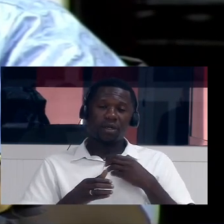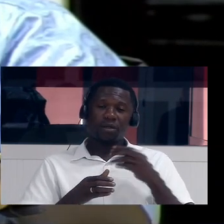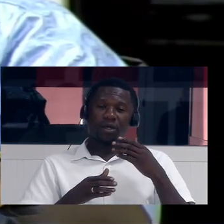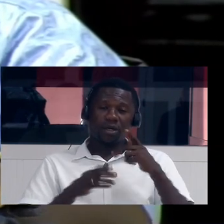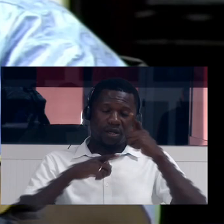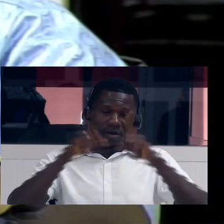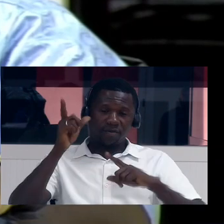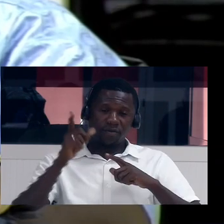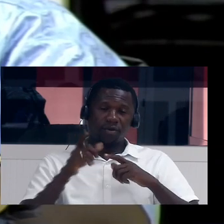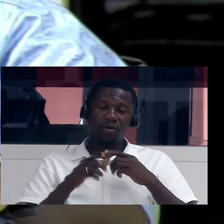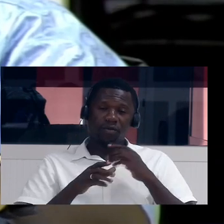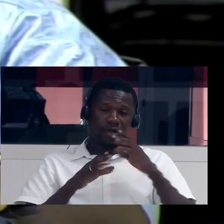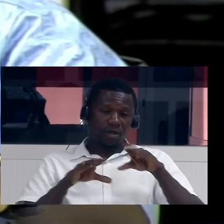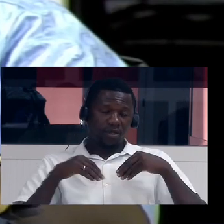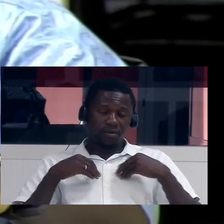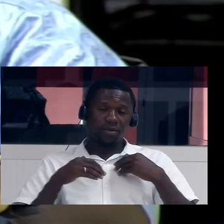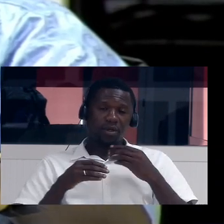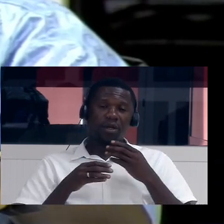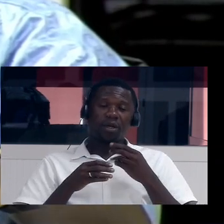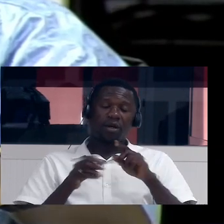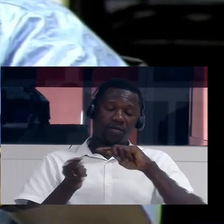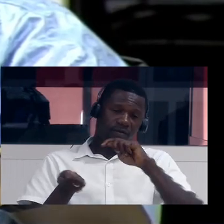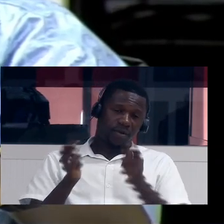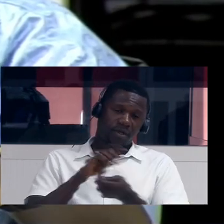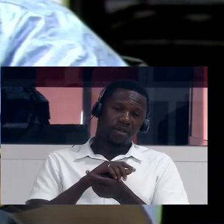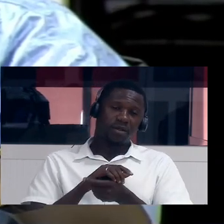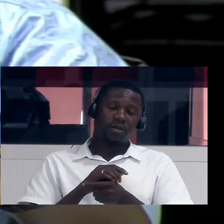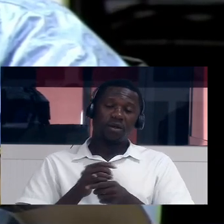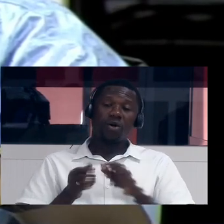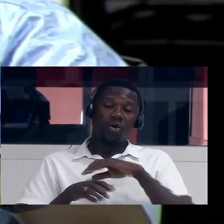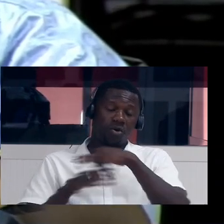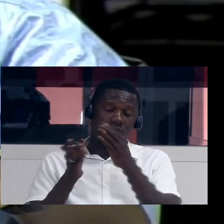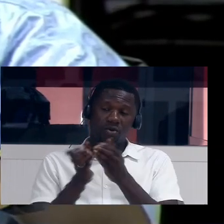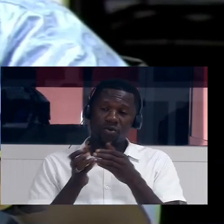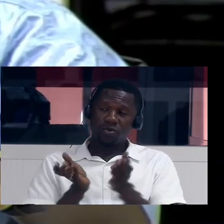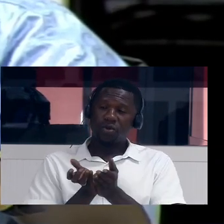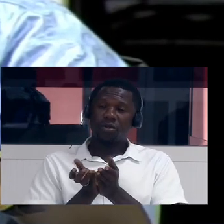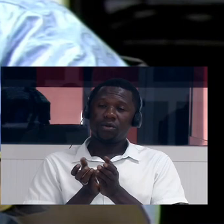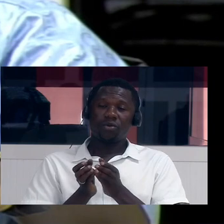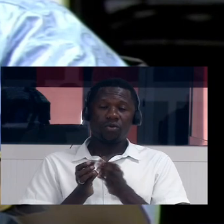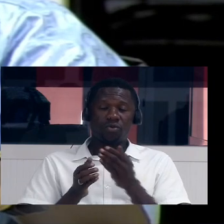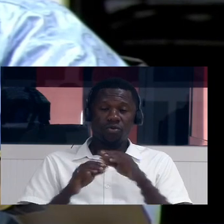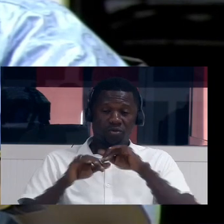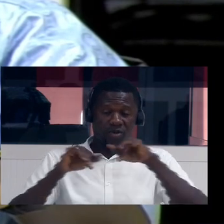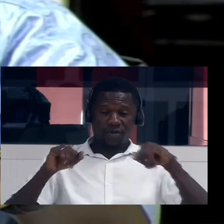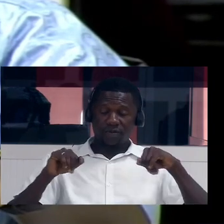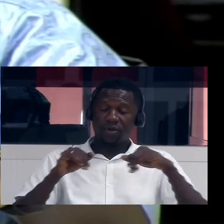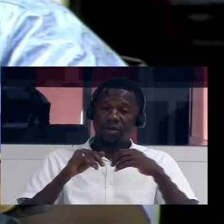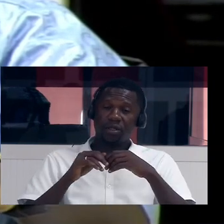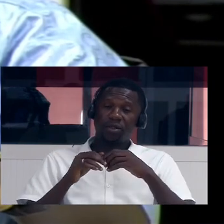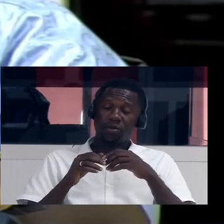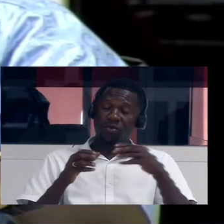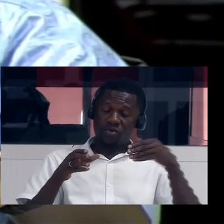situation. Subunit heads are required to depict from this general instruction for their